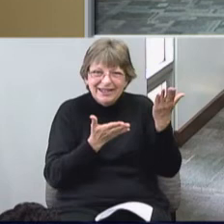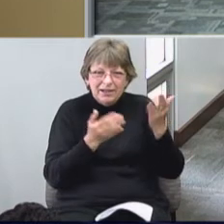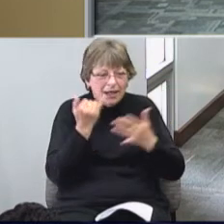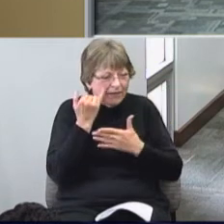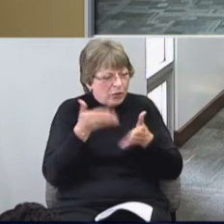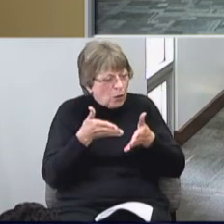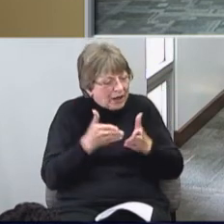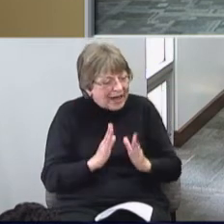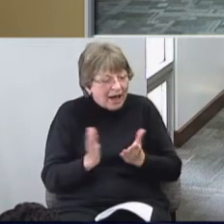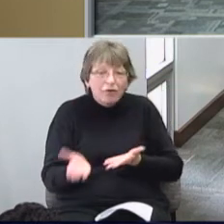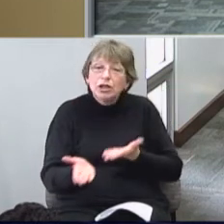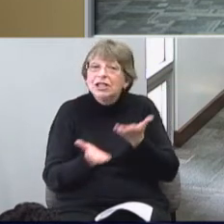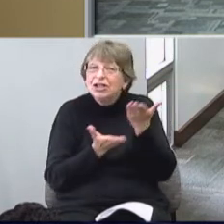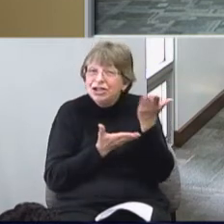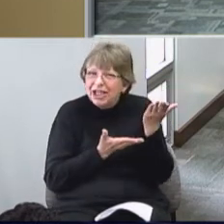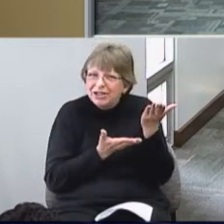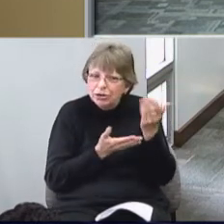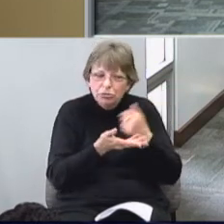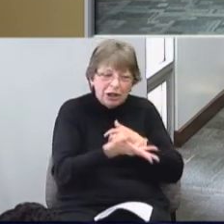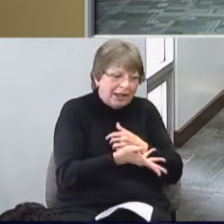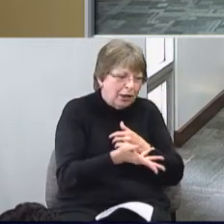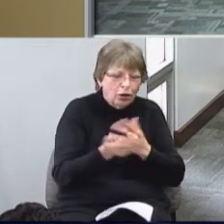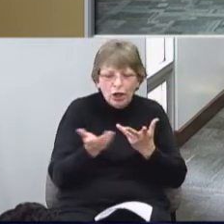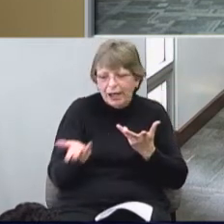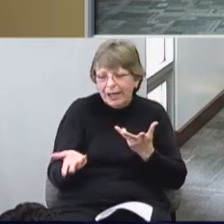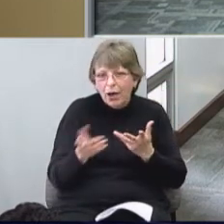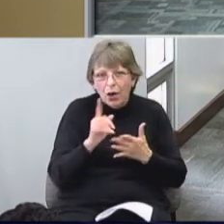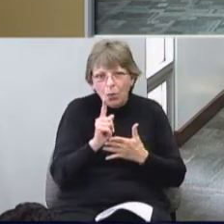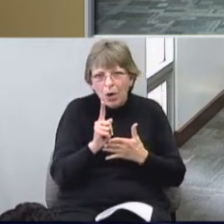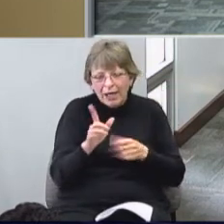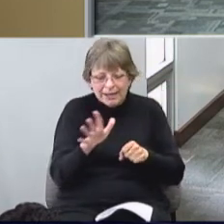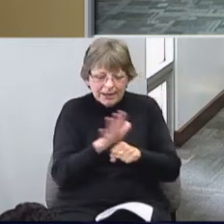there. And one example would be the complete